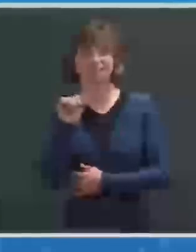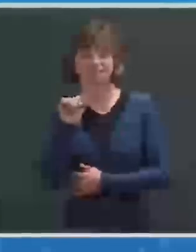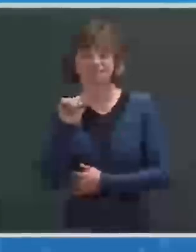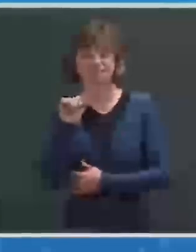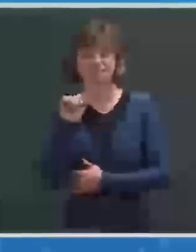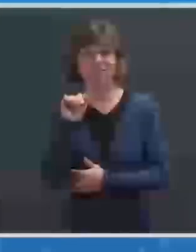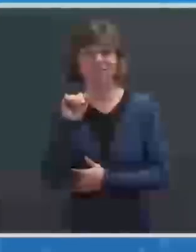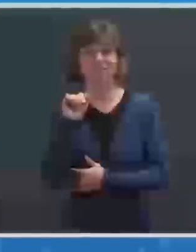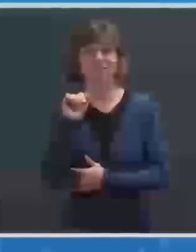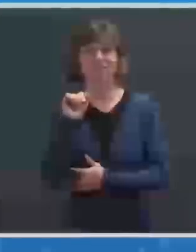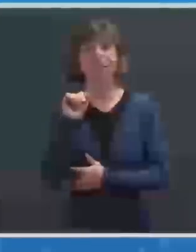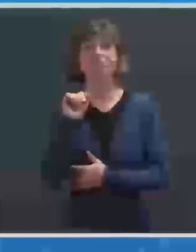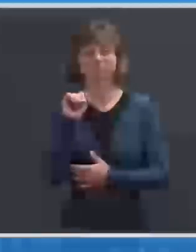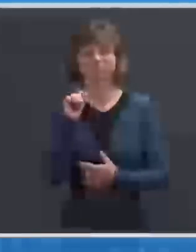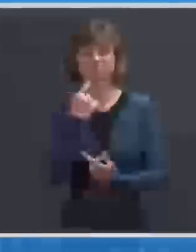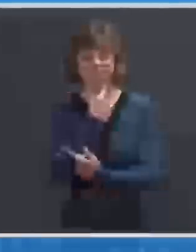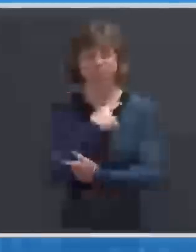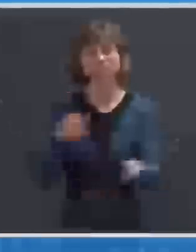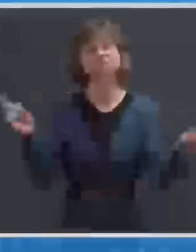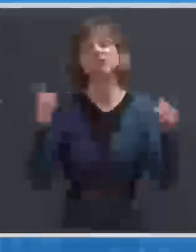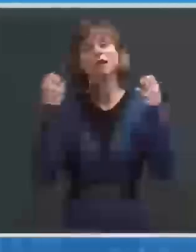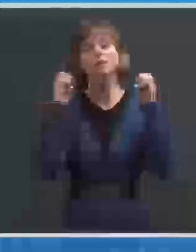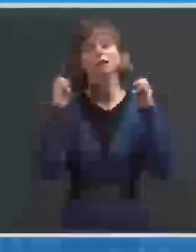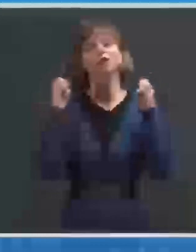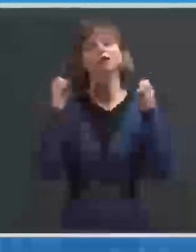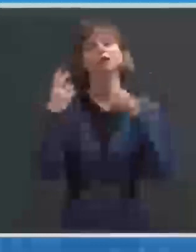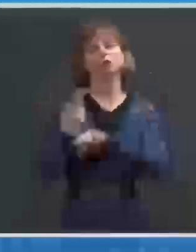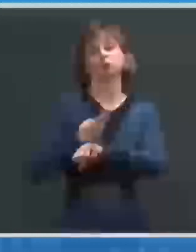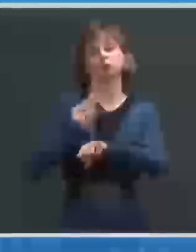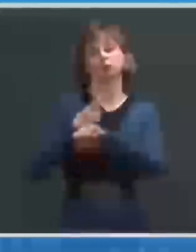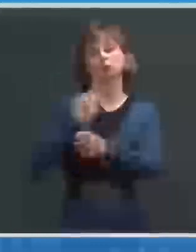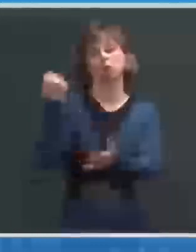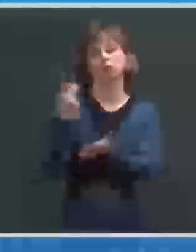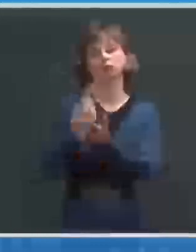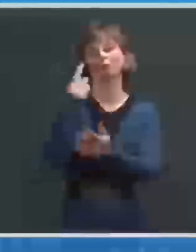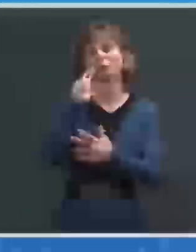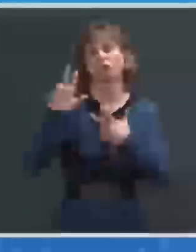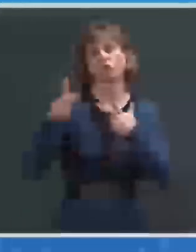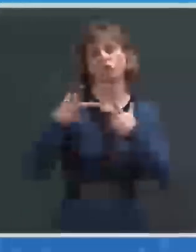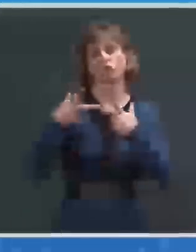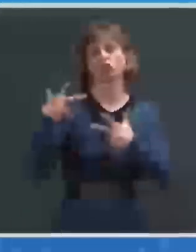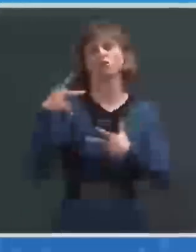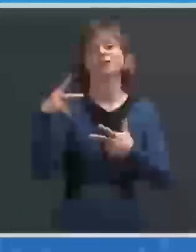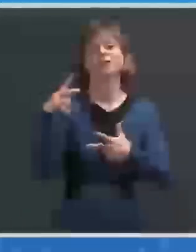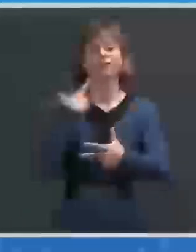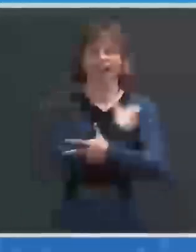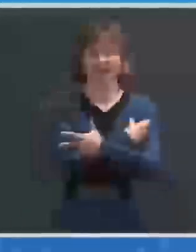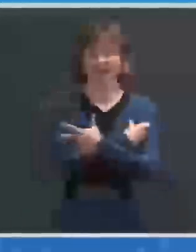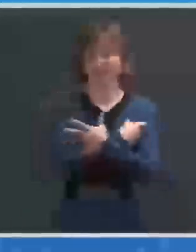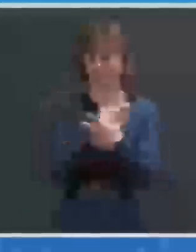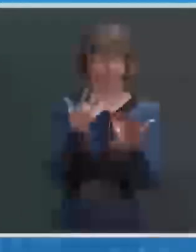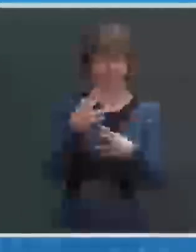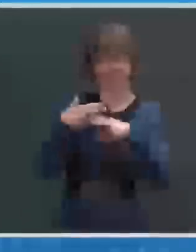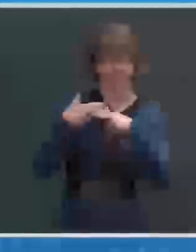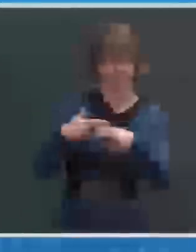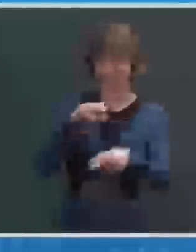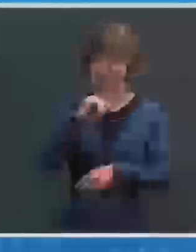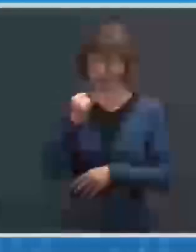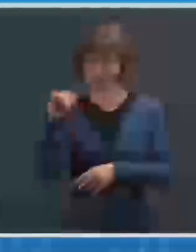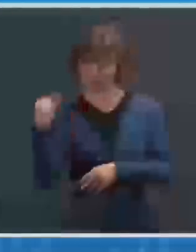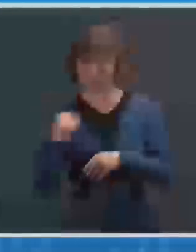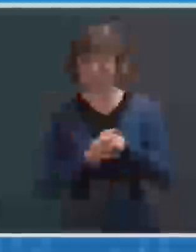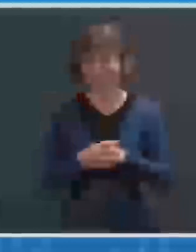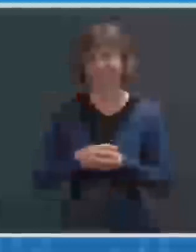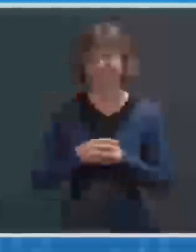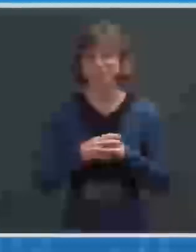an emergency use authorization for a third safe and effective vaccine, the Johnson & Johnson vaccine, which will help